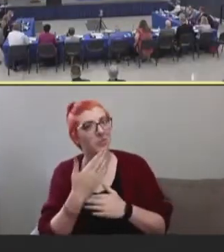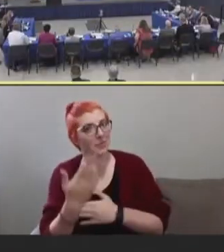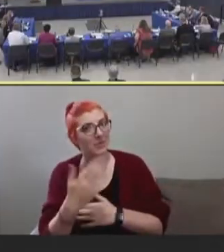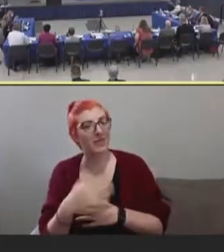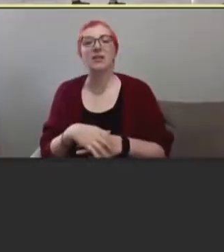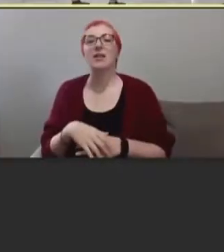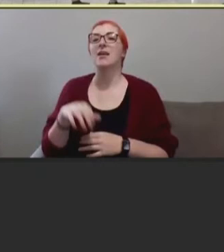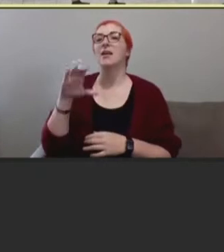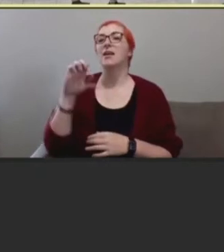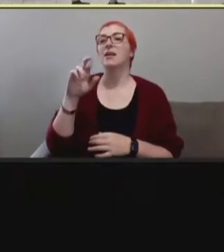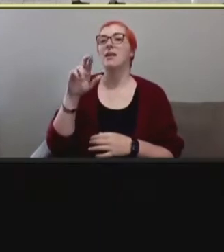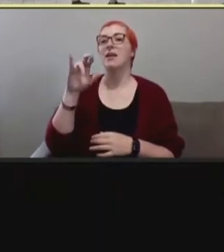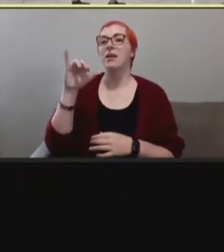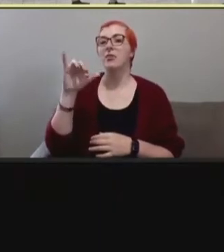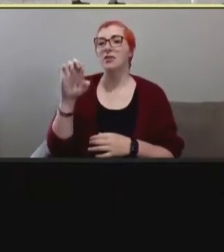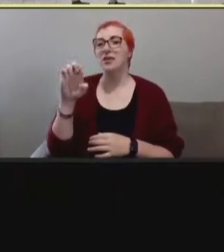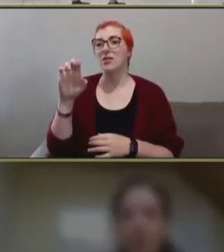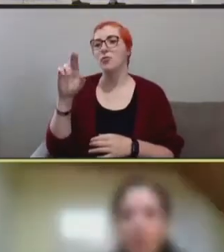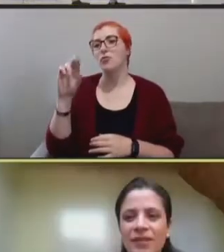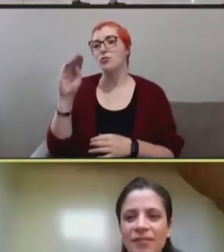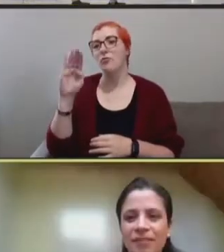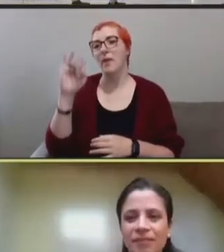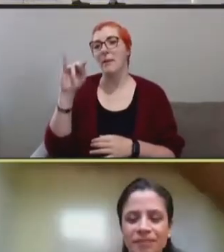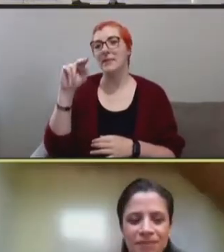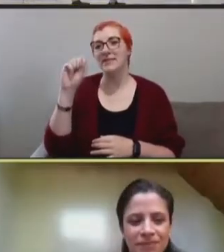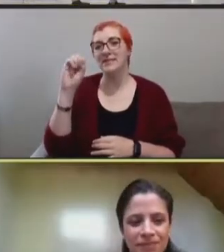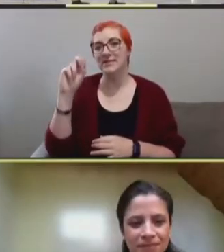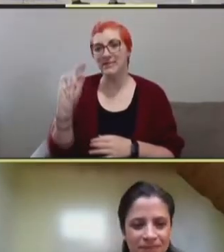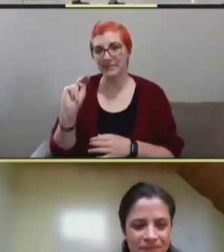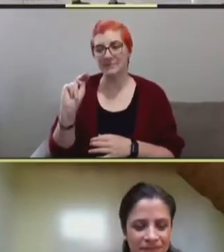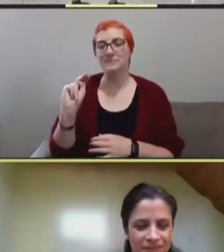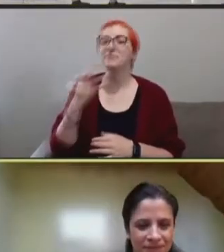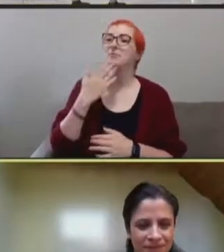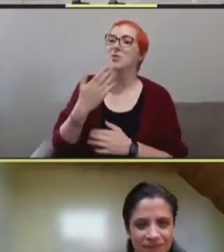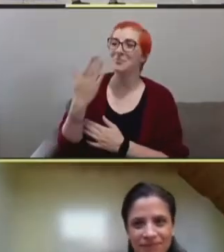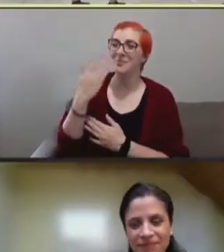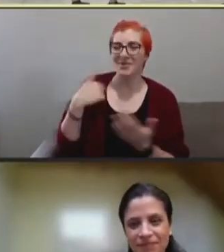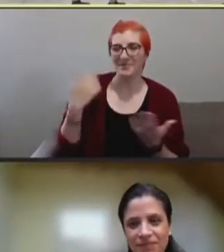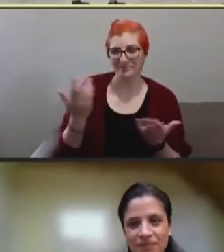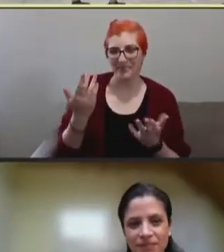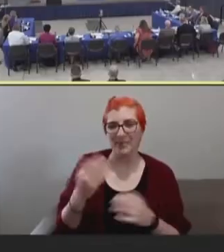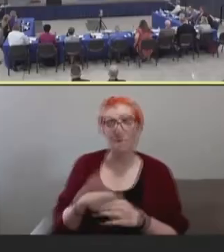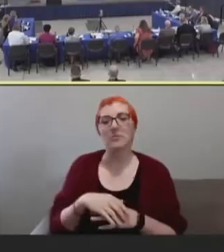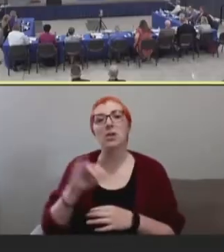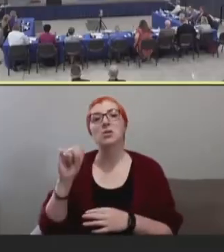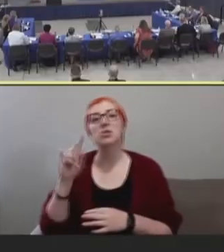Robinson. Good morning, present. Good morning. Justin Mills.